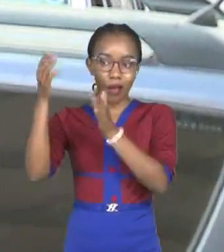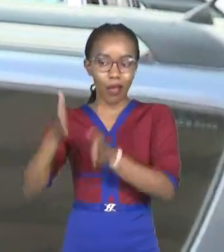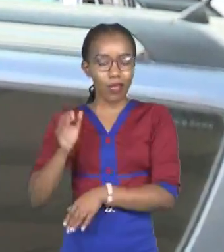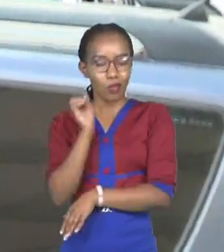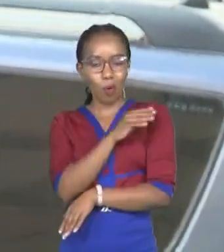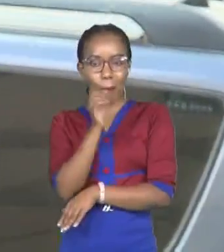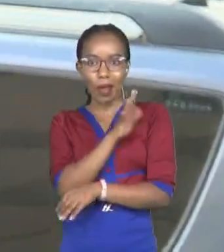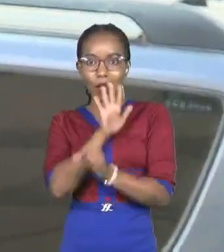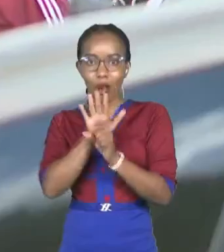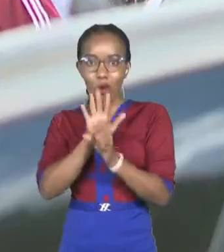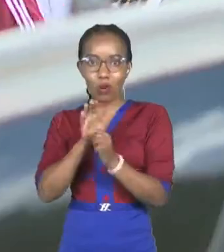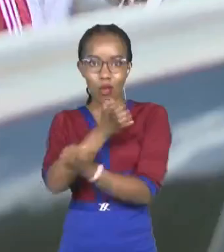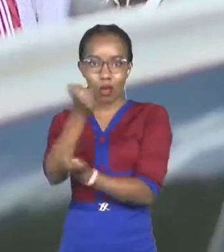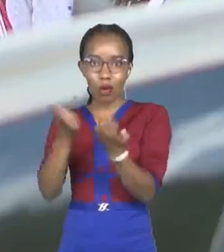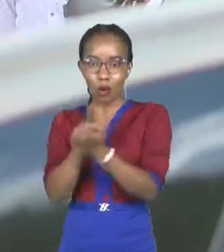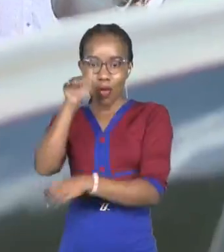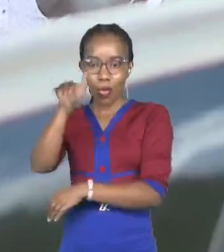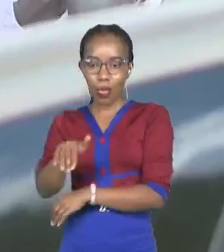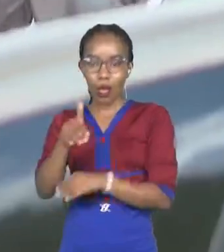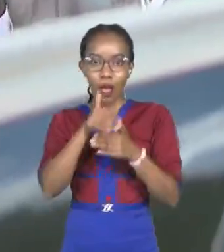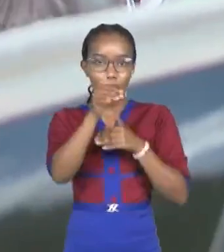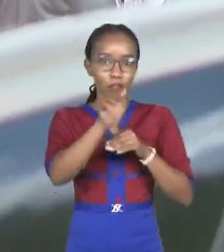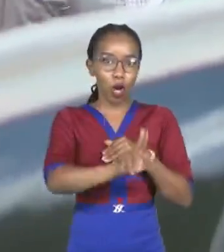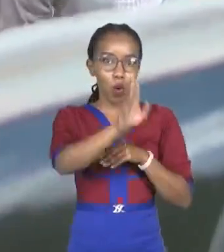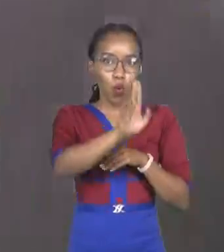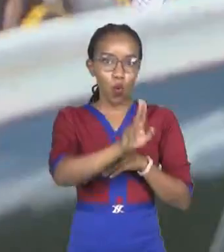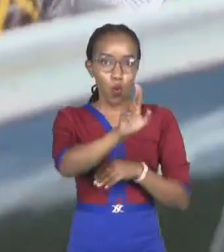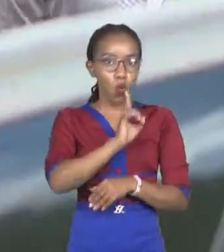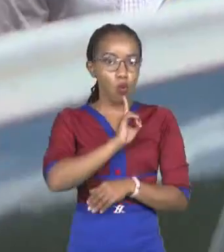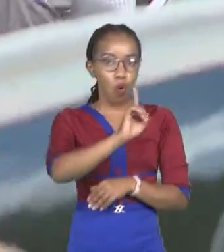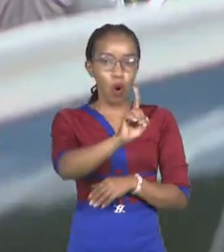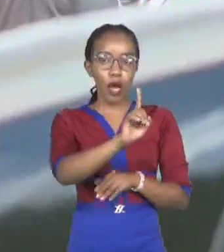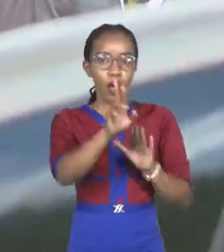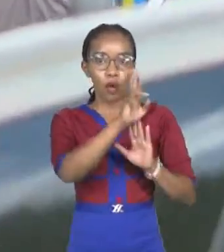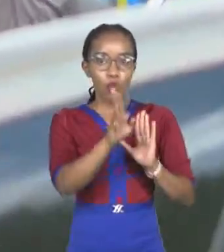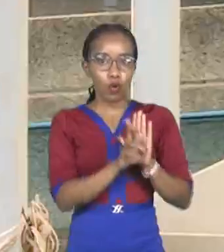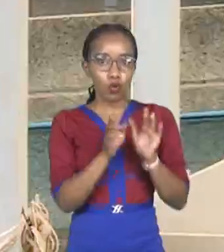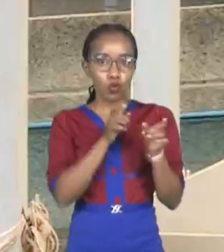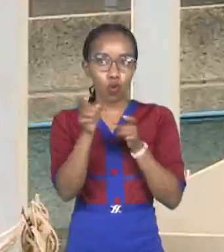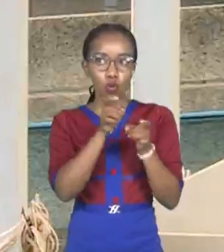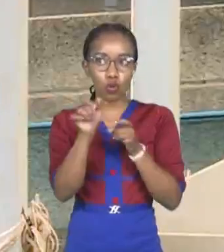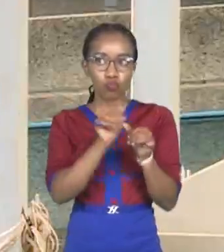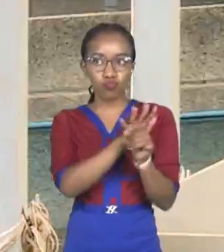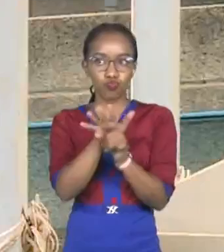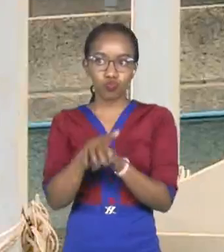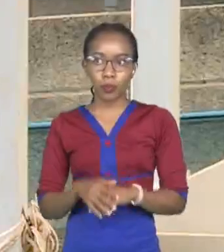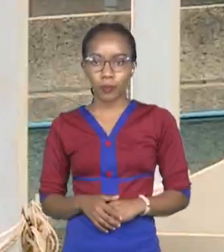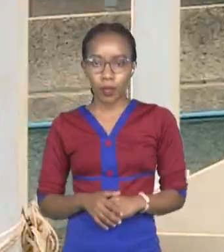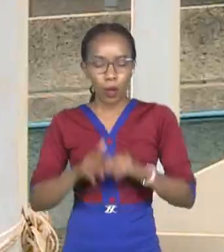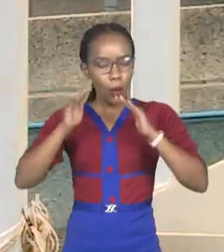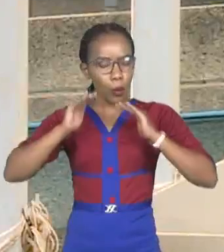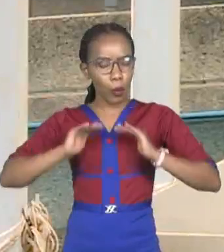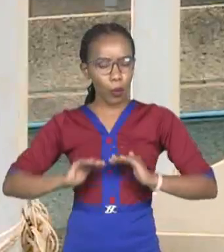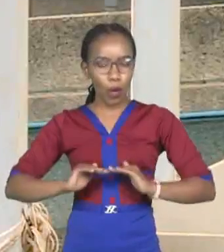of a degrading economy after the president issued the stringent measures to curtail this deadly virus. It is a sigh of relief